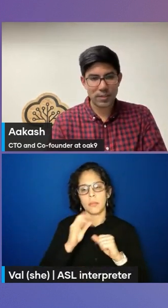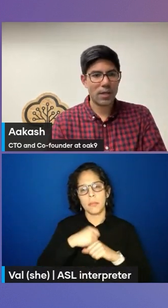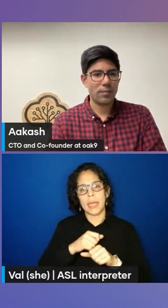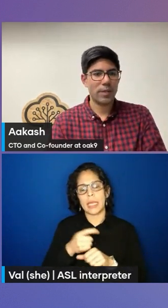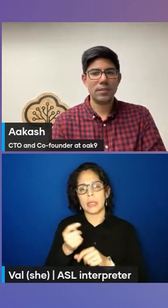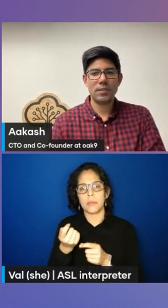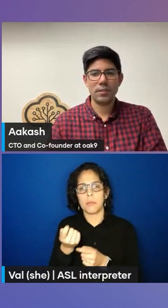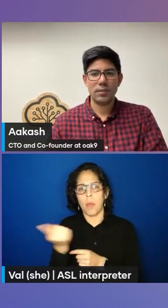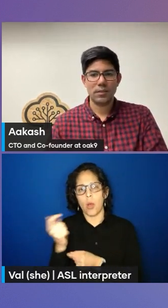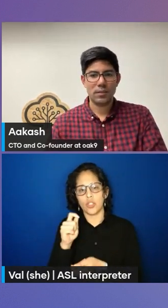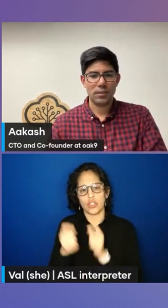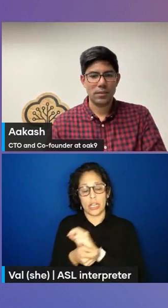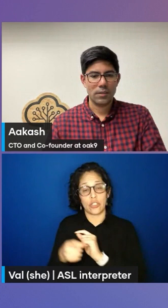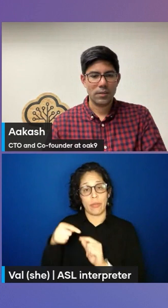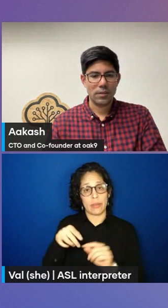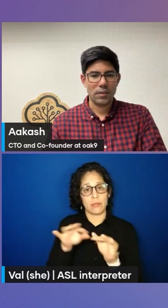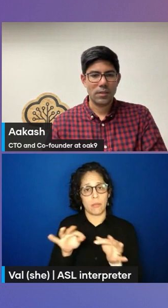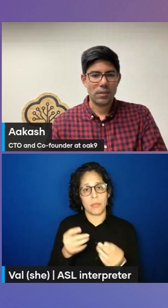remove this comment,